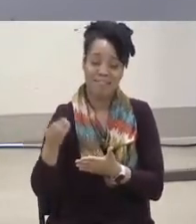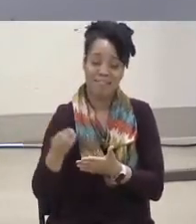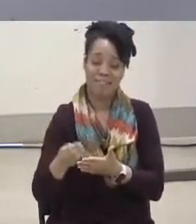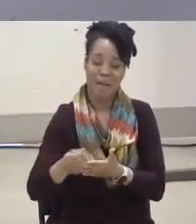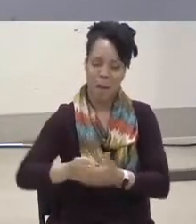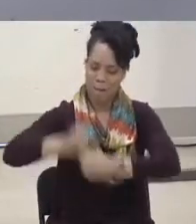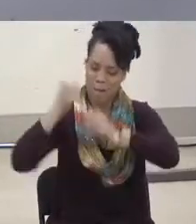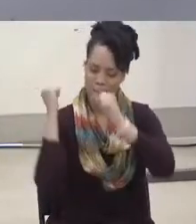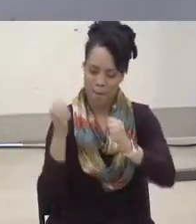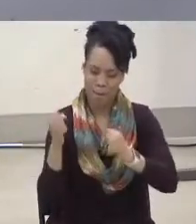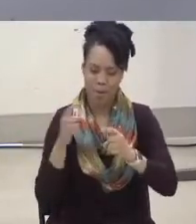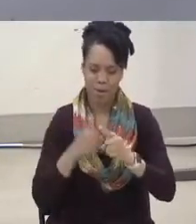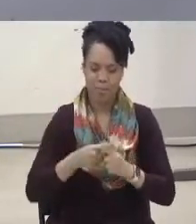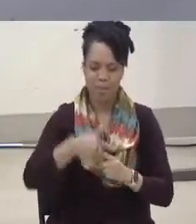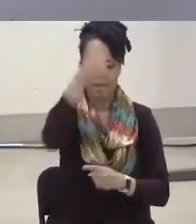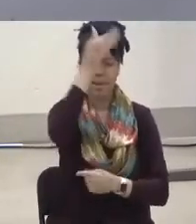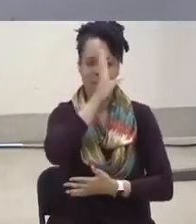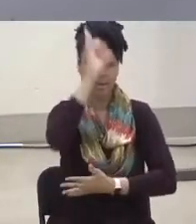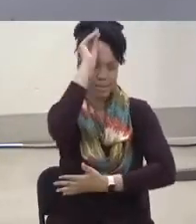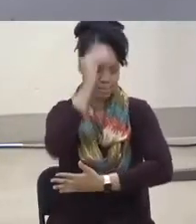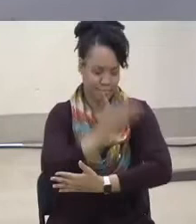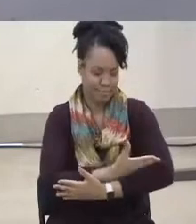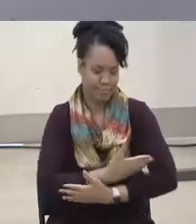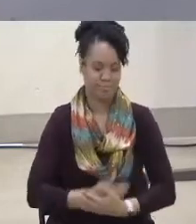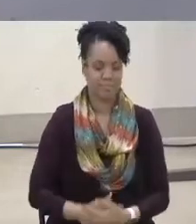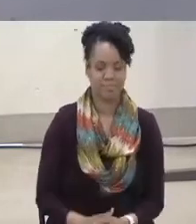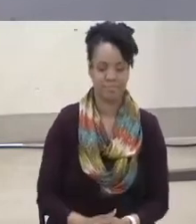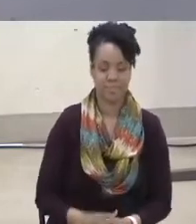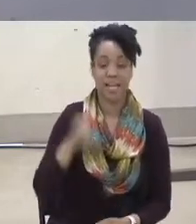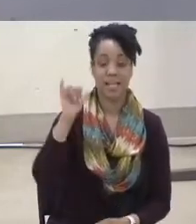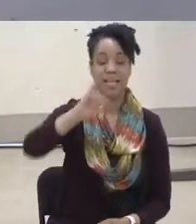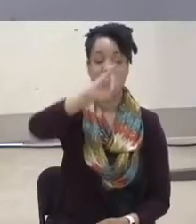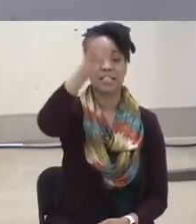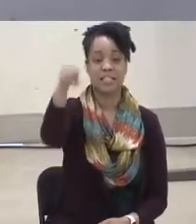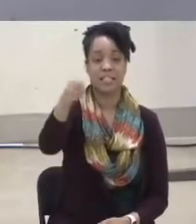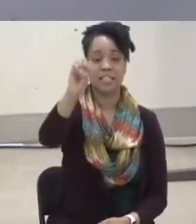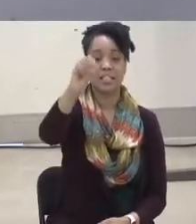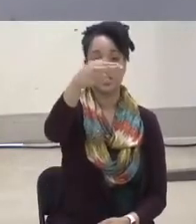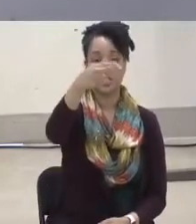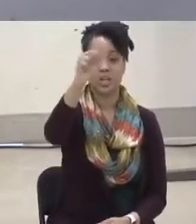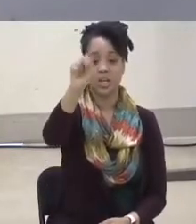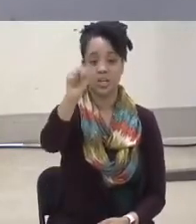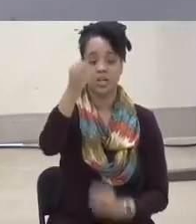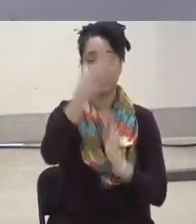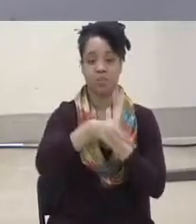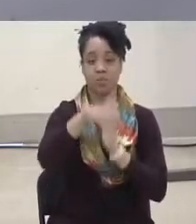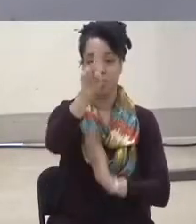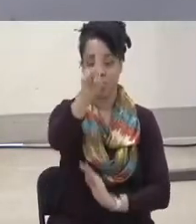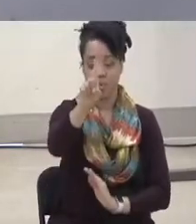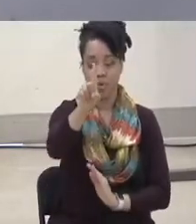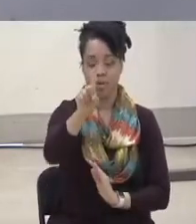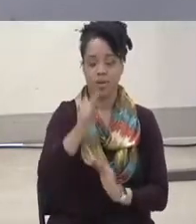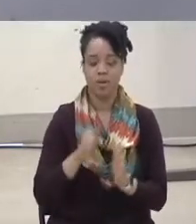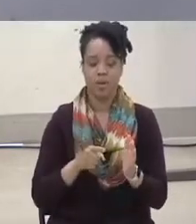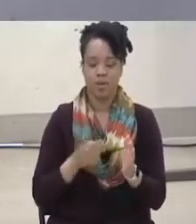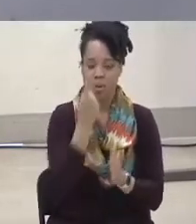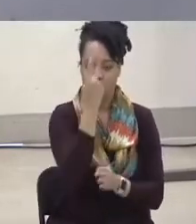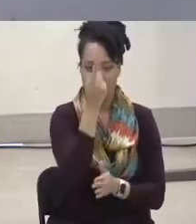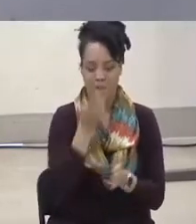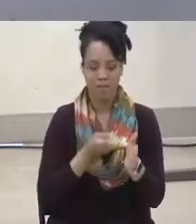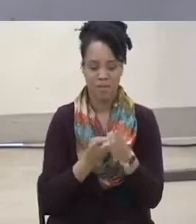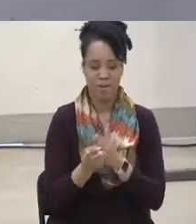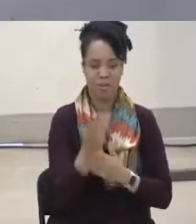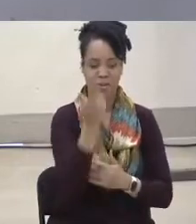recibieron, mas los que le recibieron le dio la potestad de ser llamados hijos de Dios. That's John chapter 1, verse 12 and 13. He said, even to them